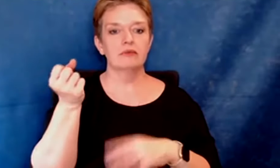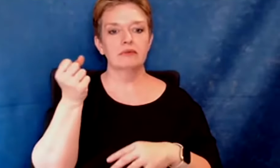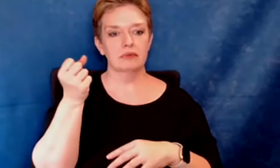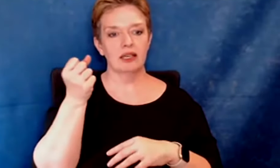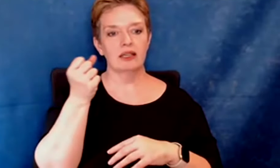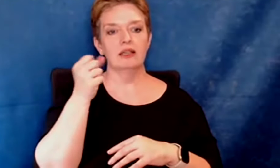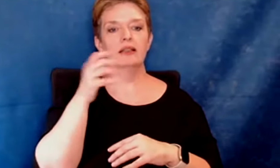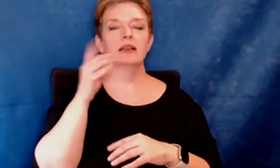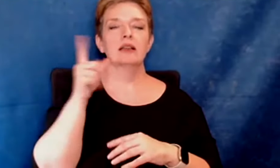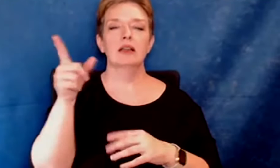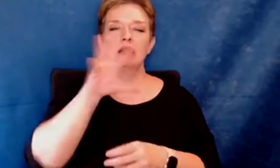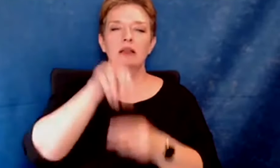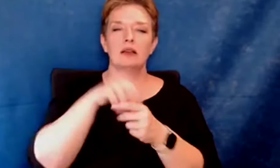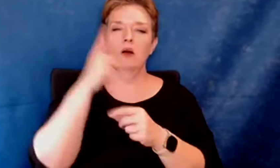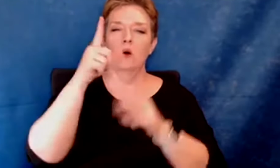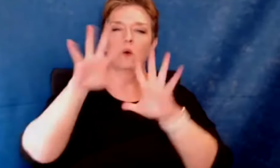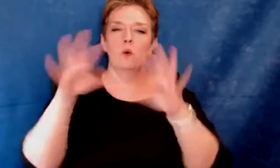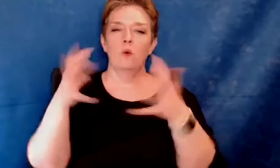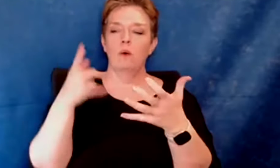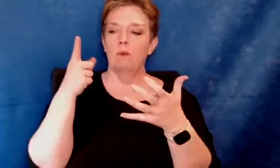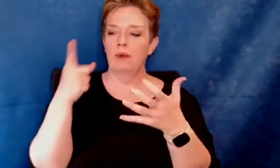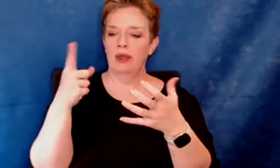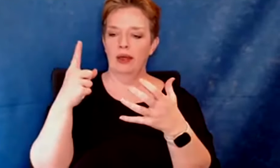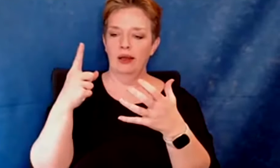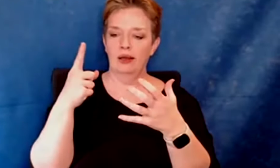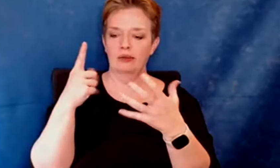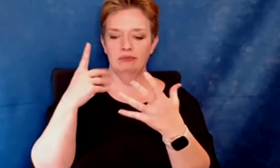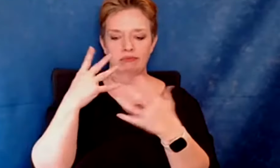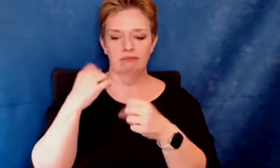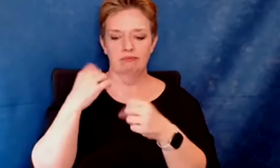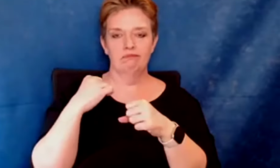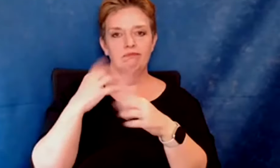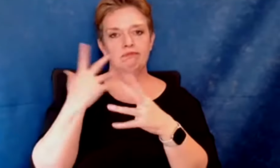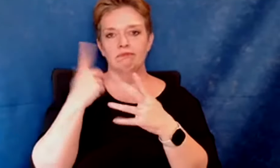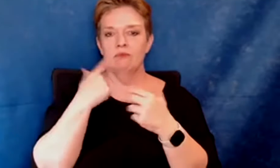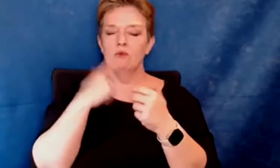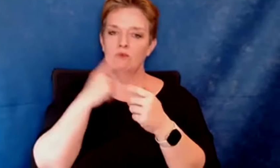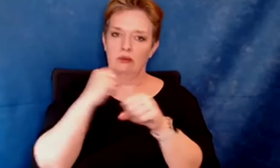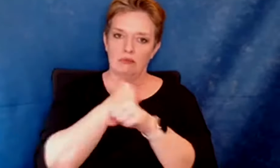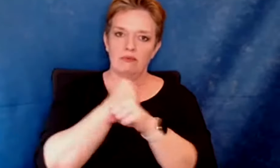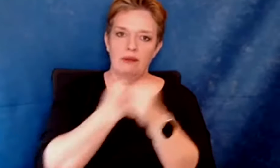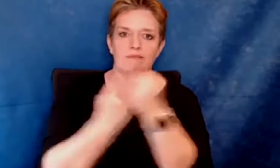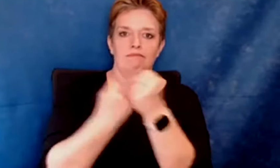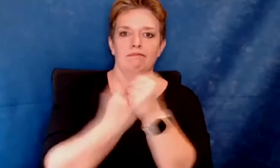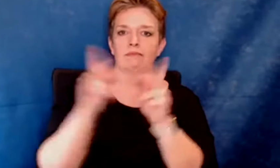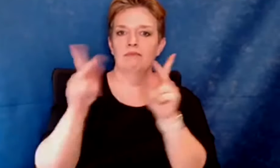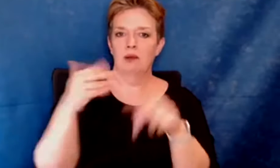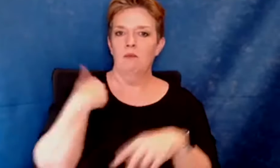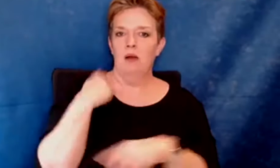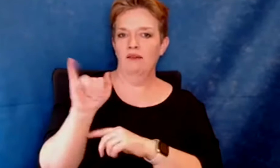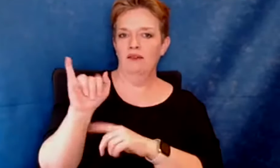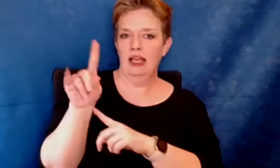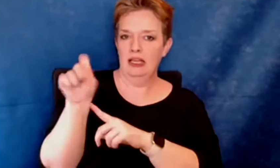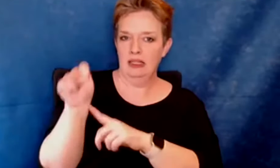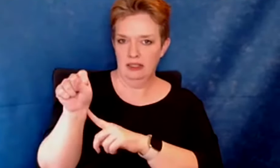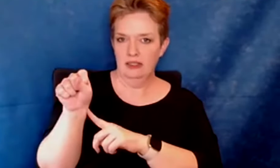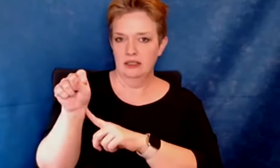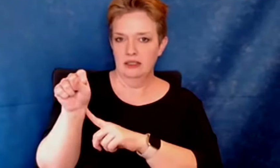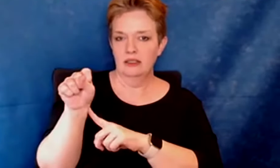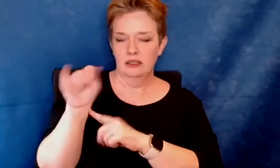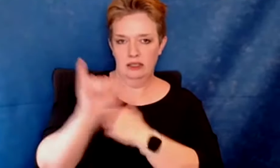organization that was like battling the AIDS epidemic. He's got a lot of, so I think a